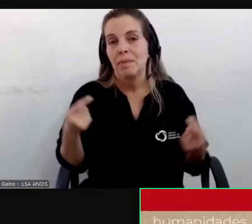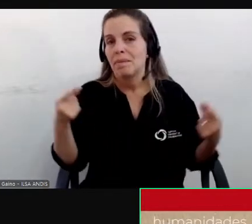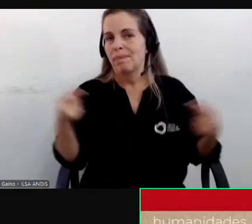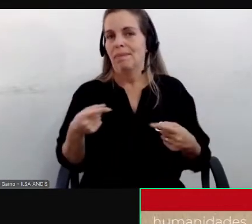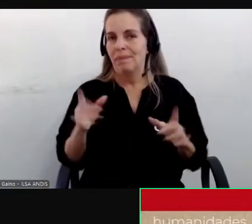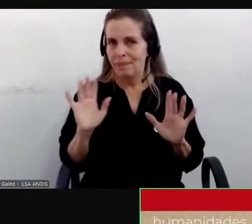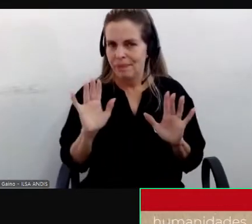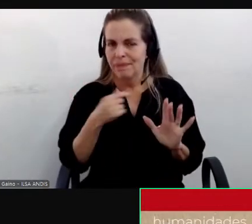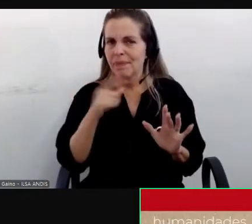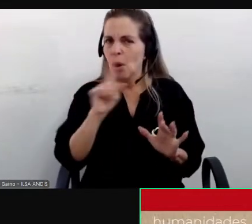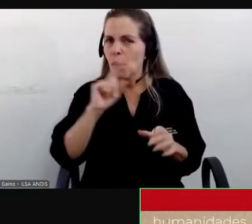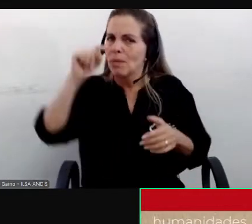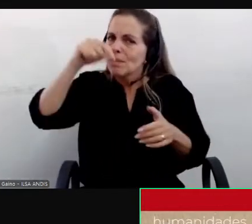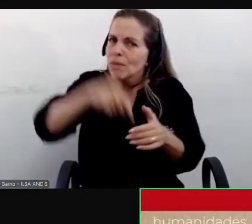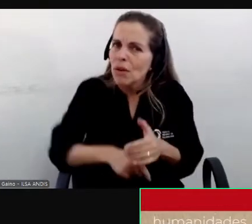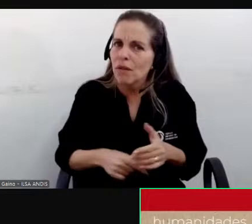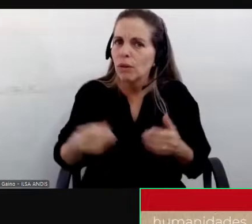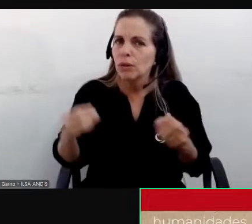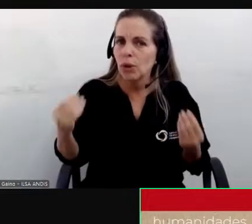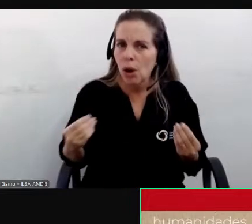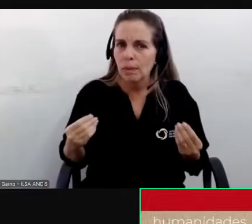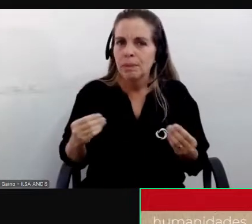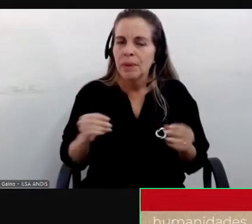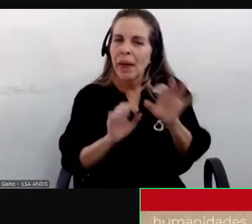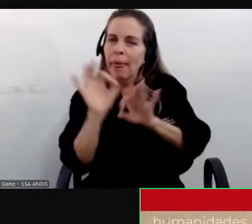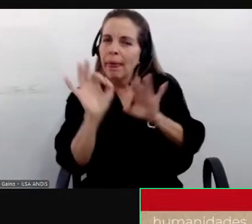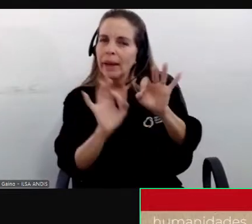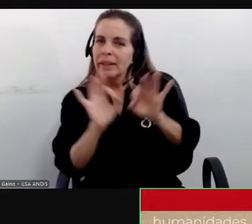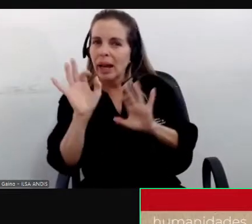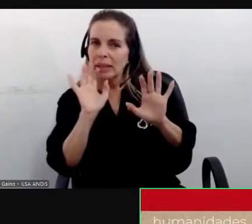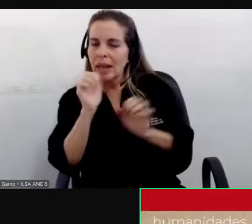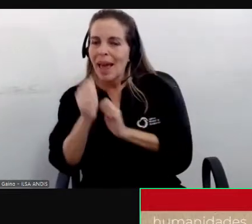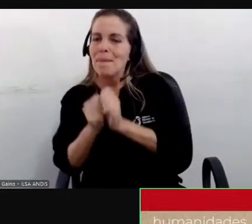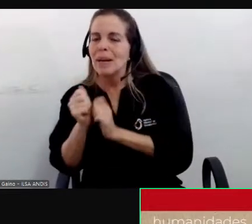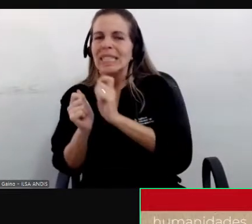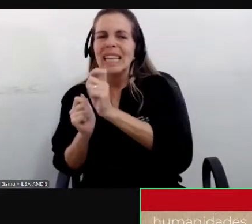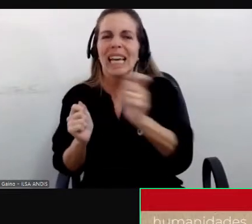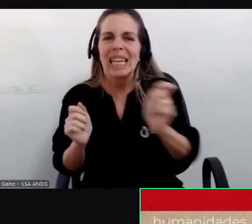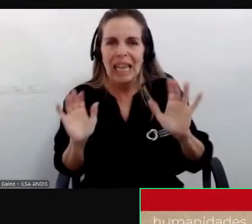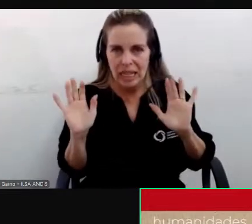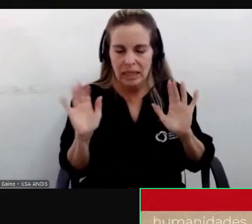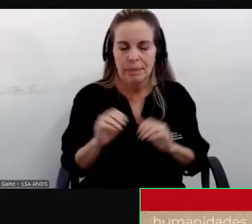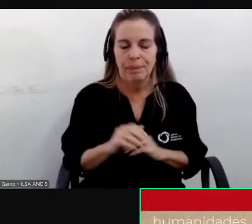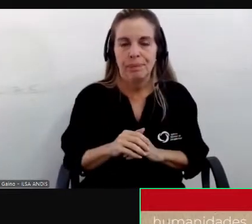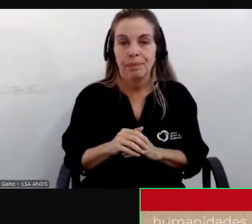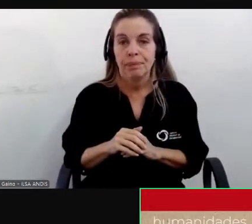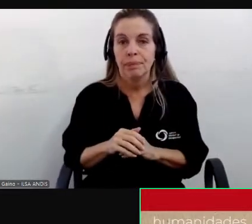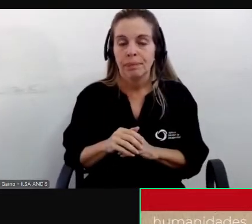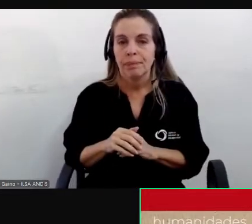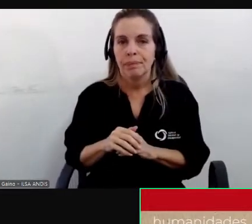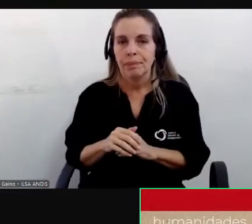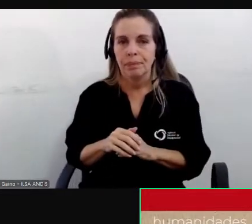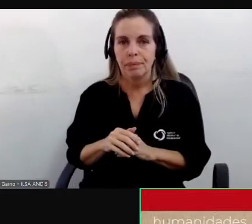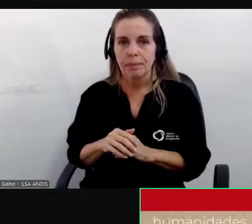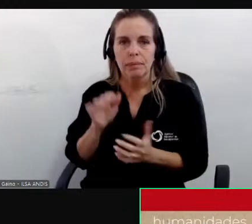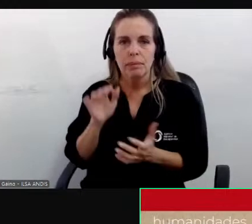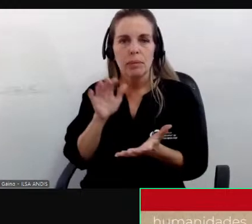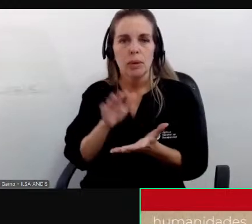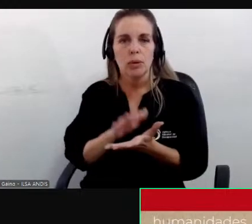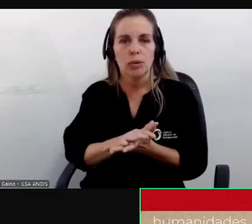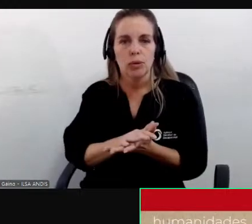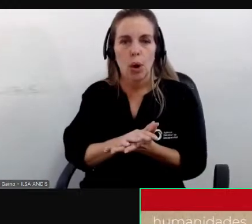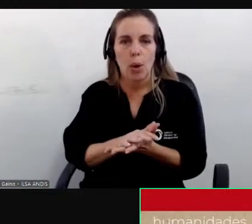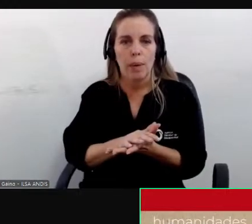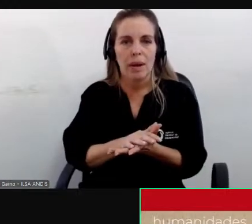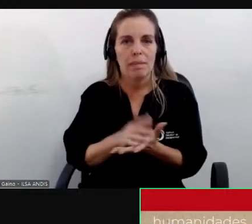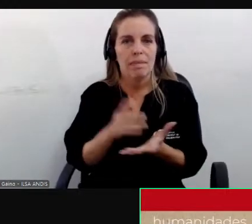Because of conflicts of interest, I cannot go into so many details as to the specific companies and firms.